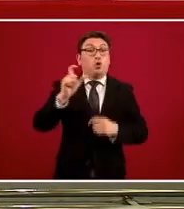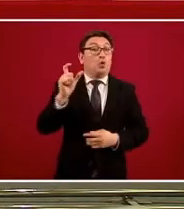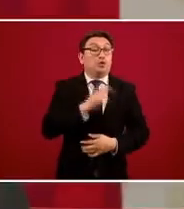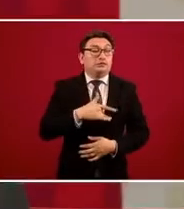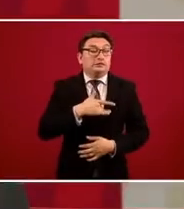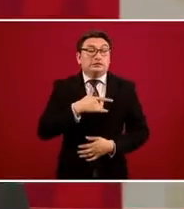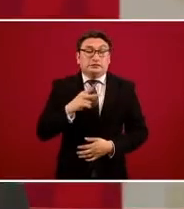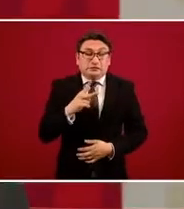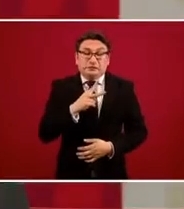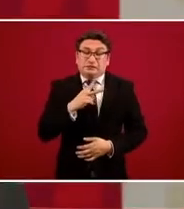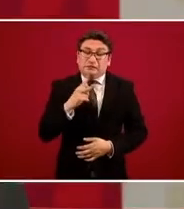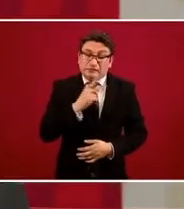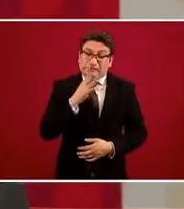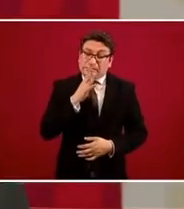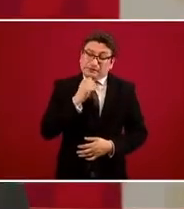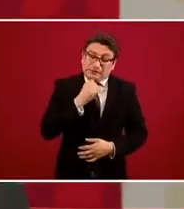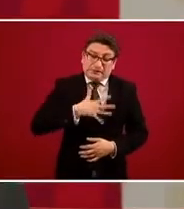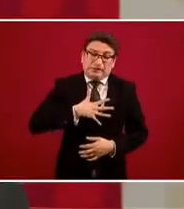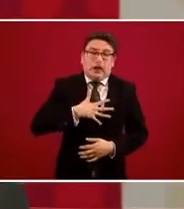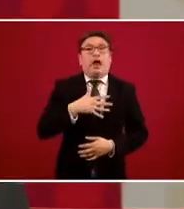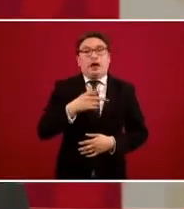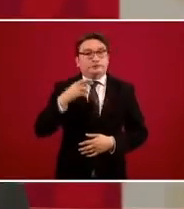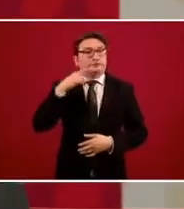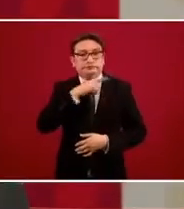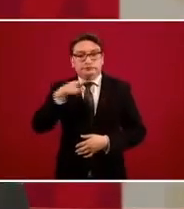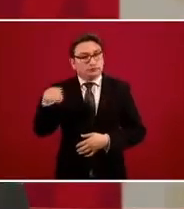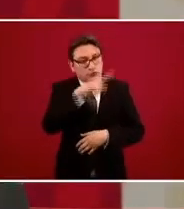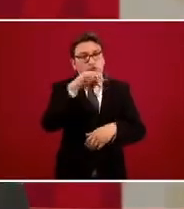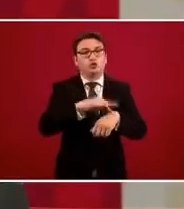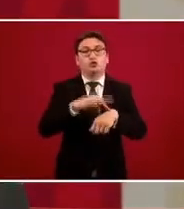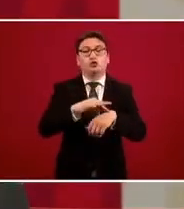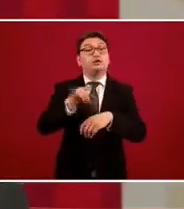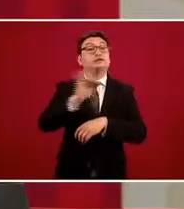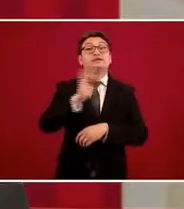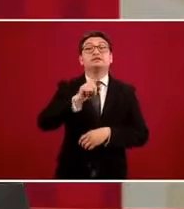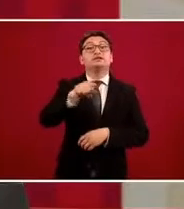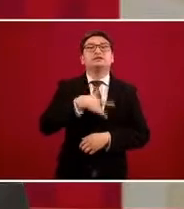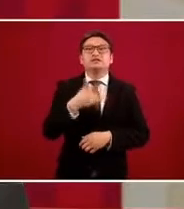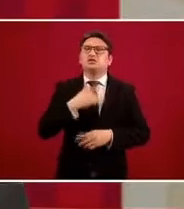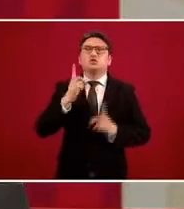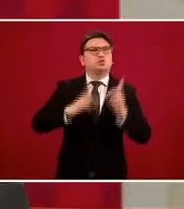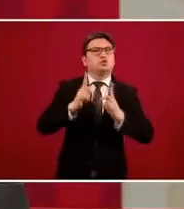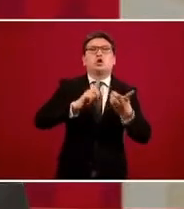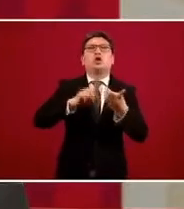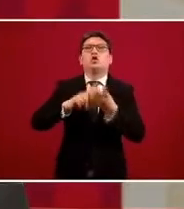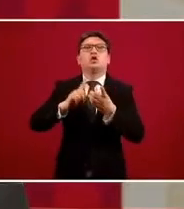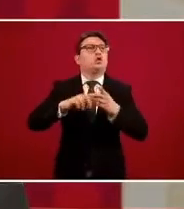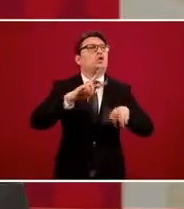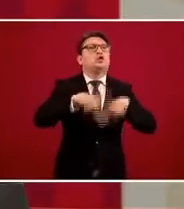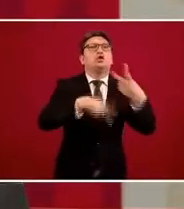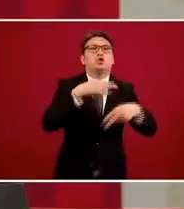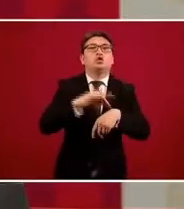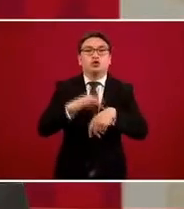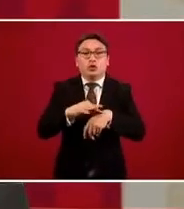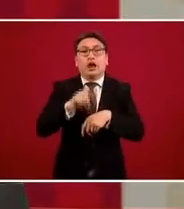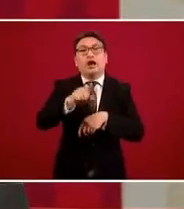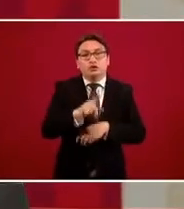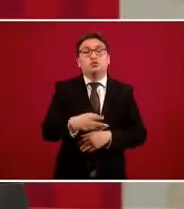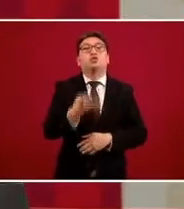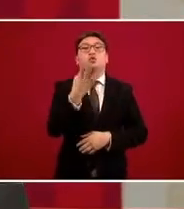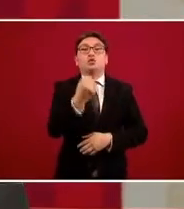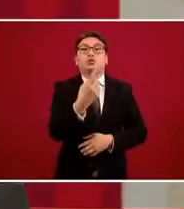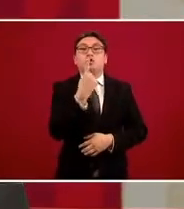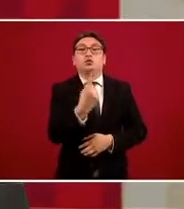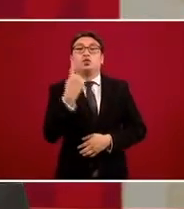you have shortness of breath, you have to go seek for medical attention. If you have any doubts of where to